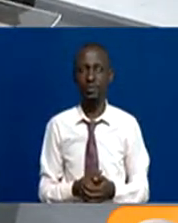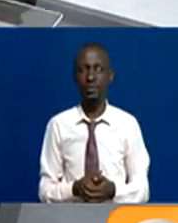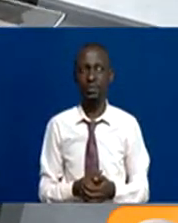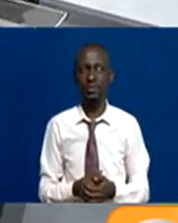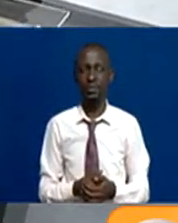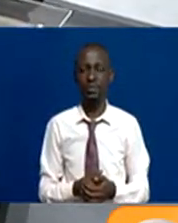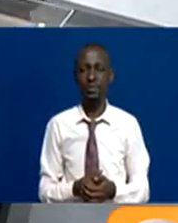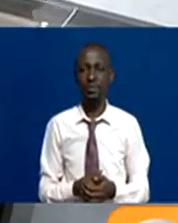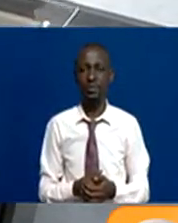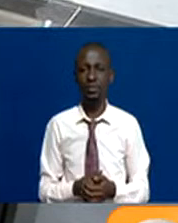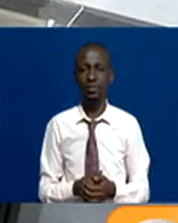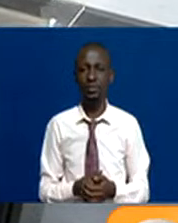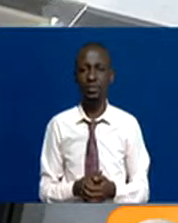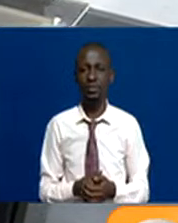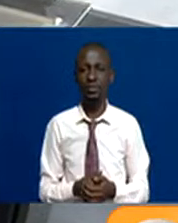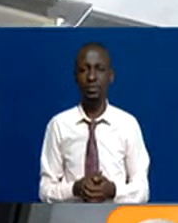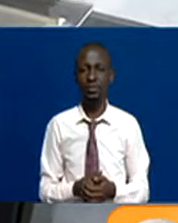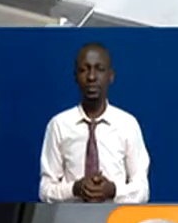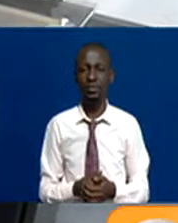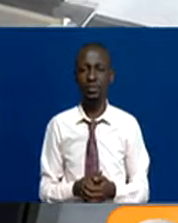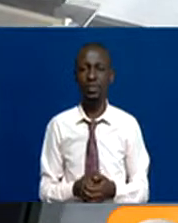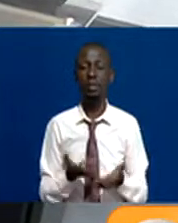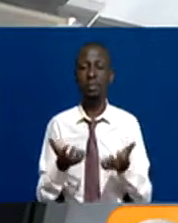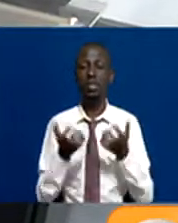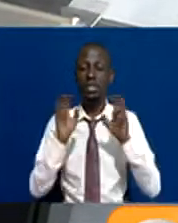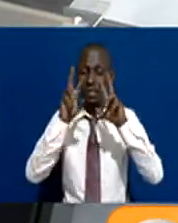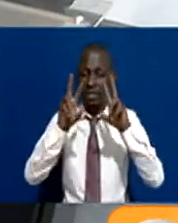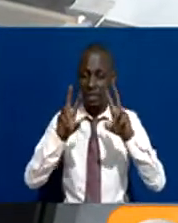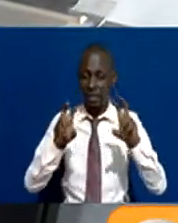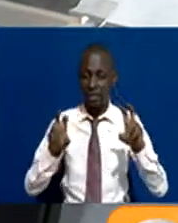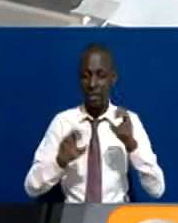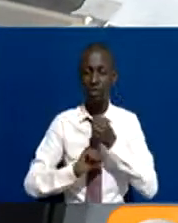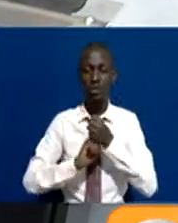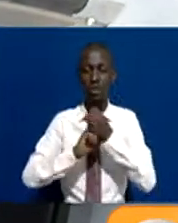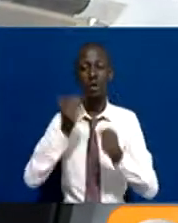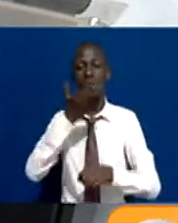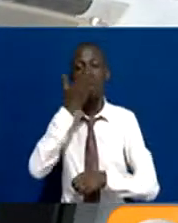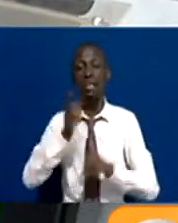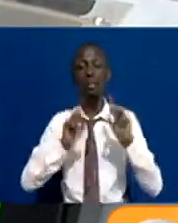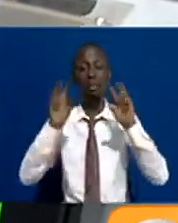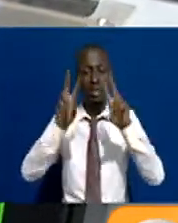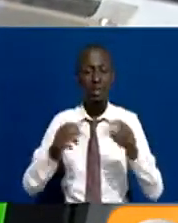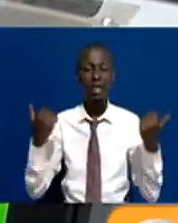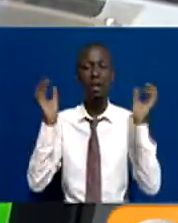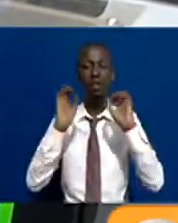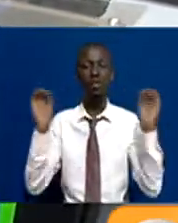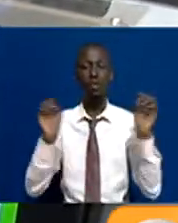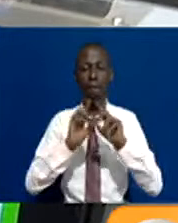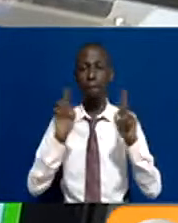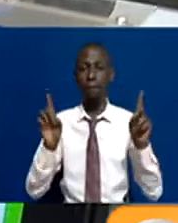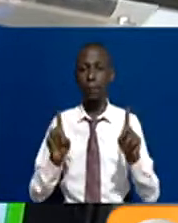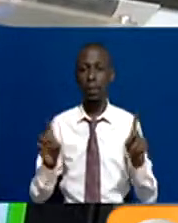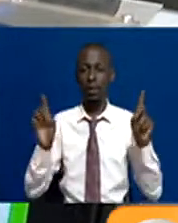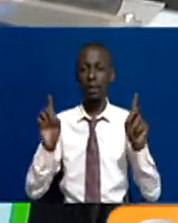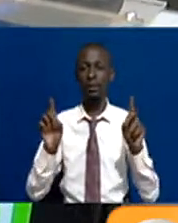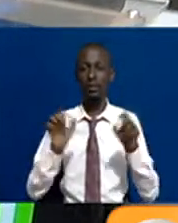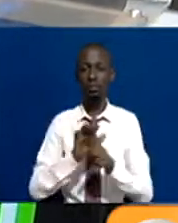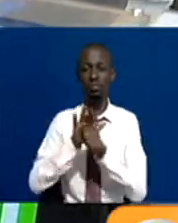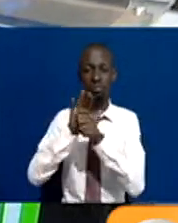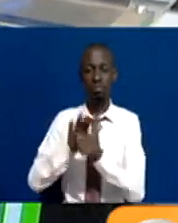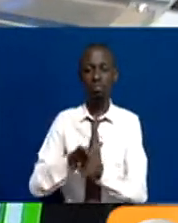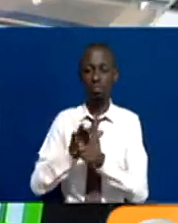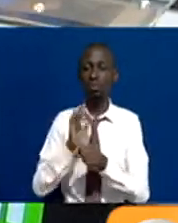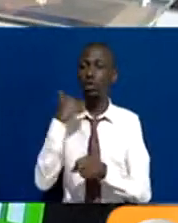with research to back up my answer, but I don't have that. Okay. However, this is a re-traumatization and re-victimization of survivors